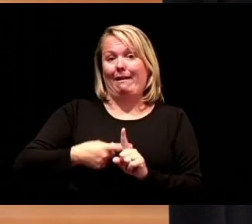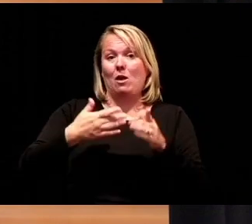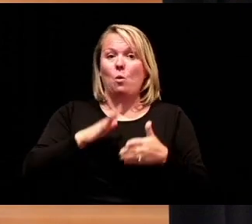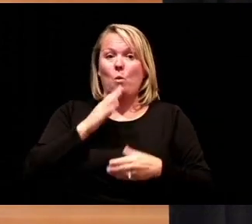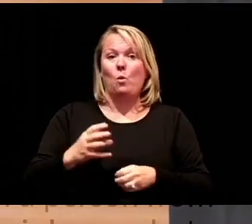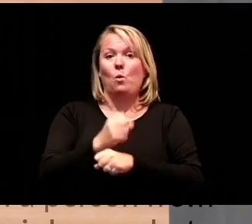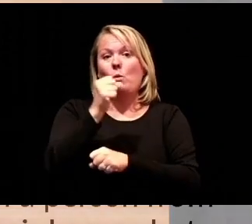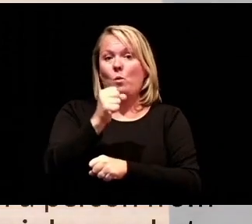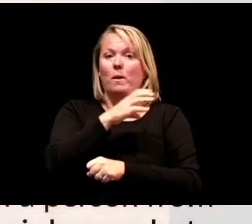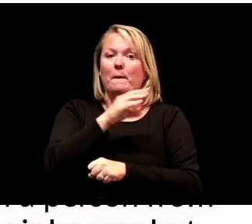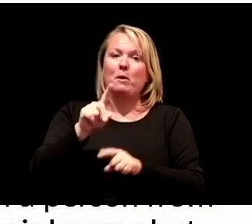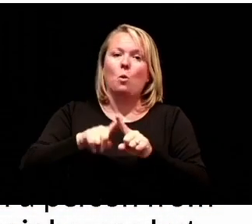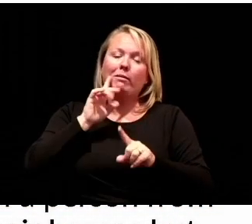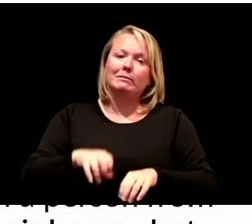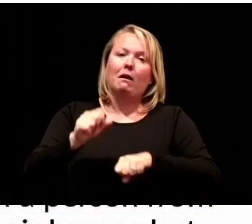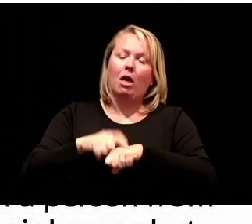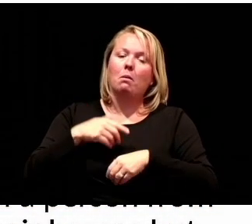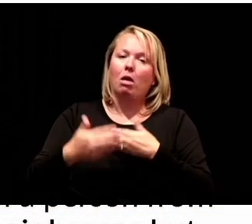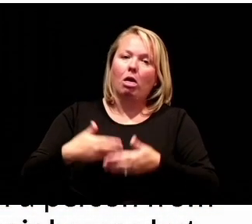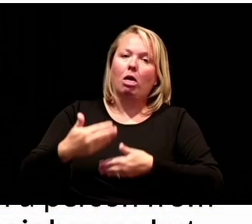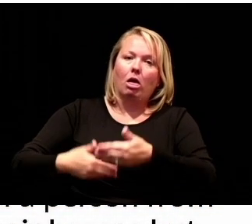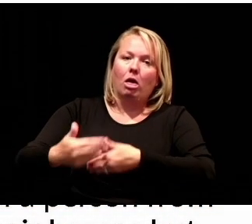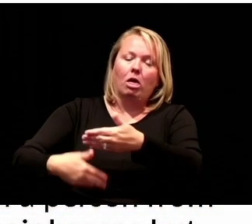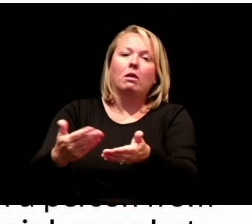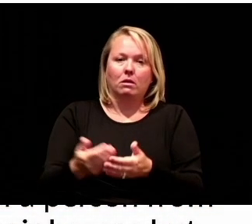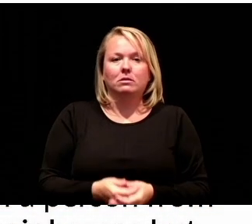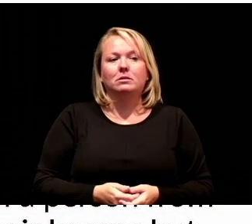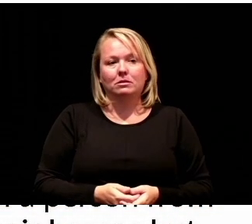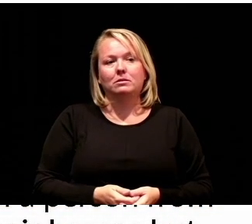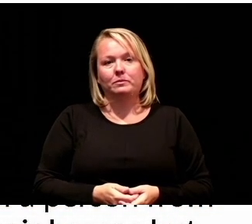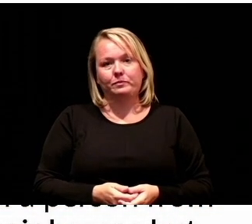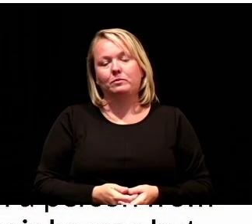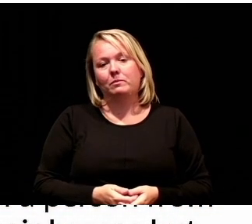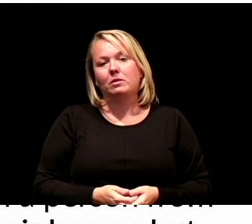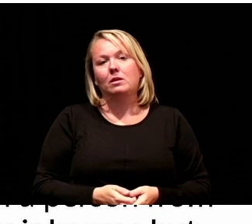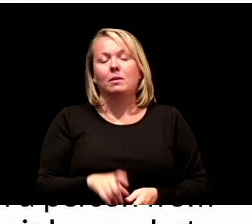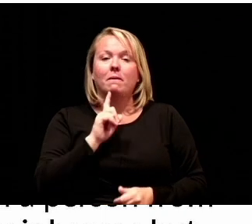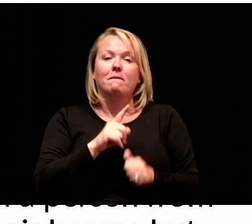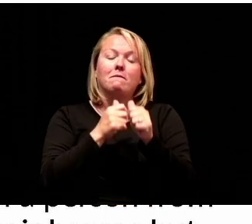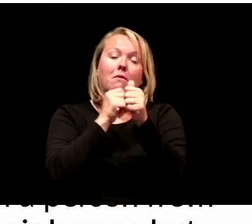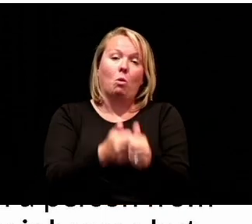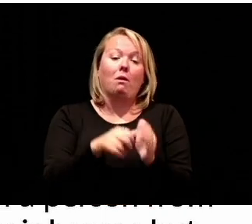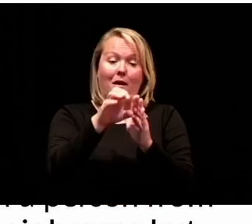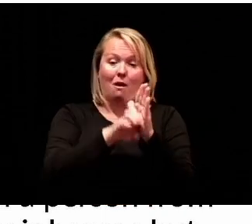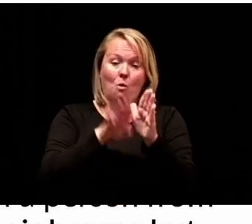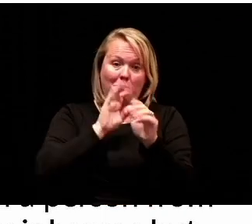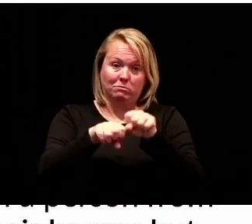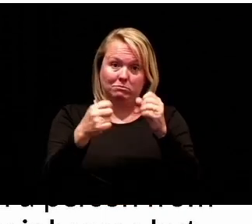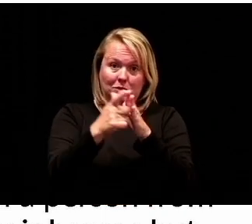There's HUD report, also positive 2021, called it a scarlet E. Eviction can be